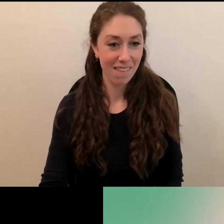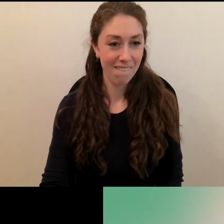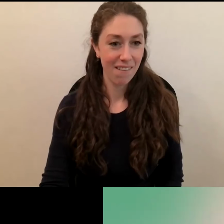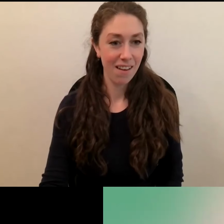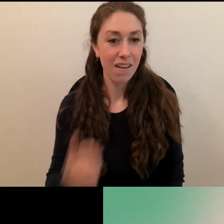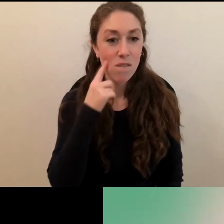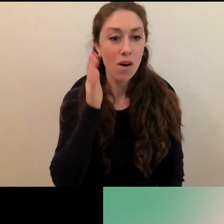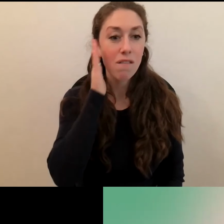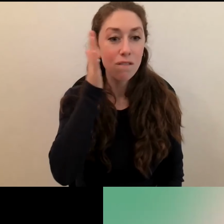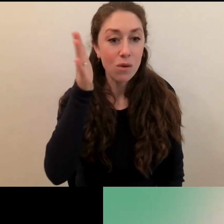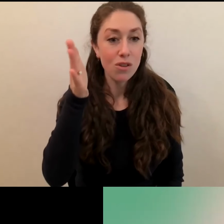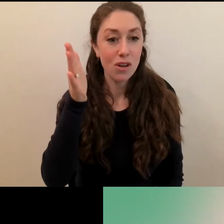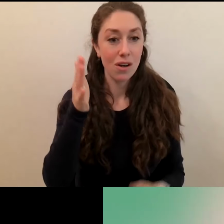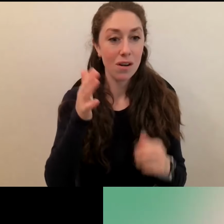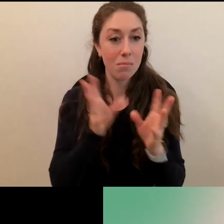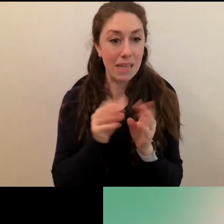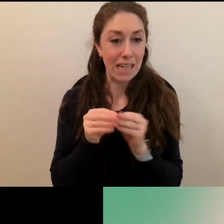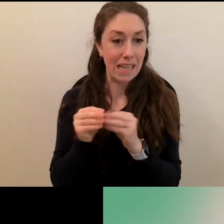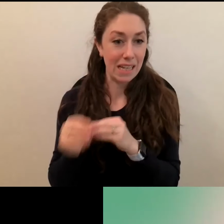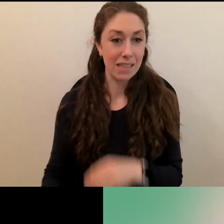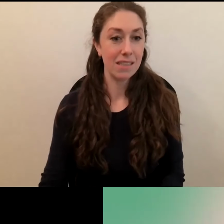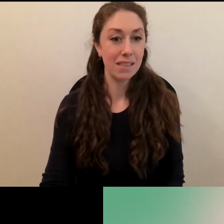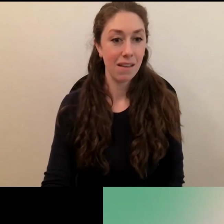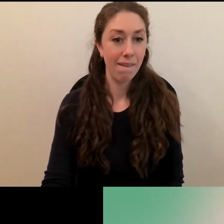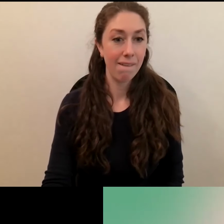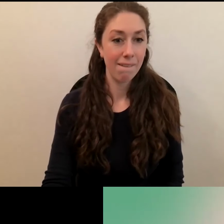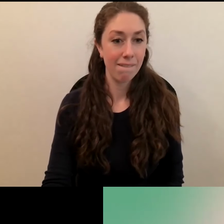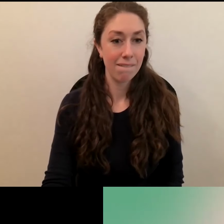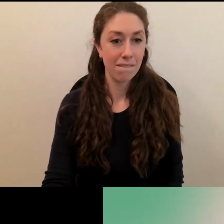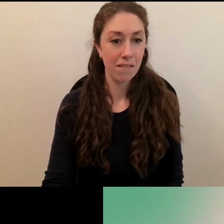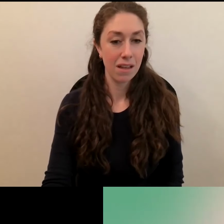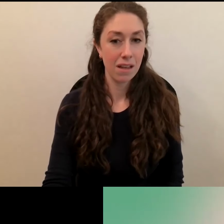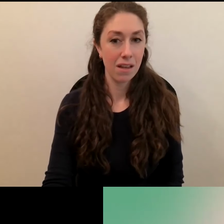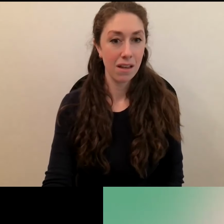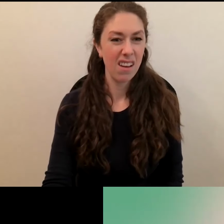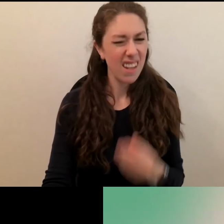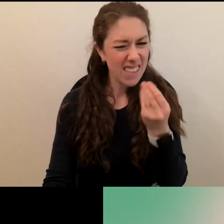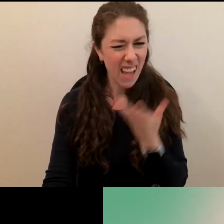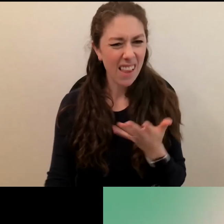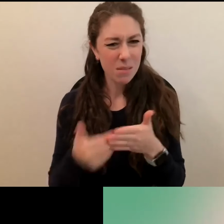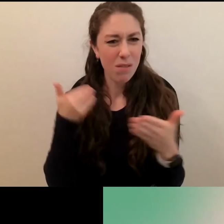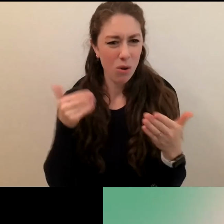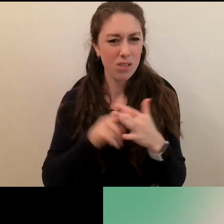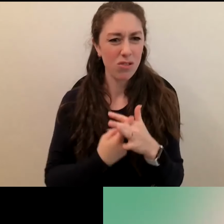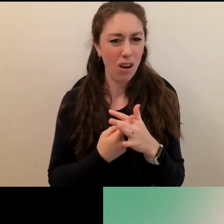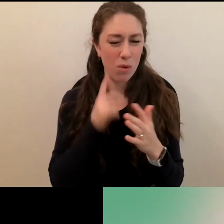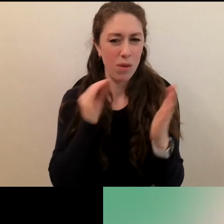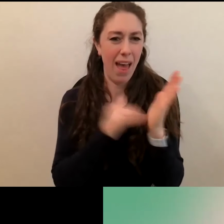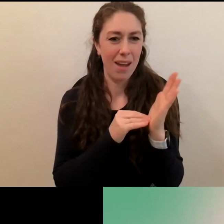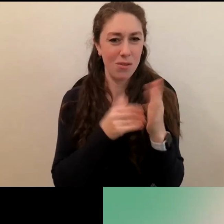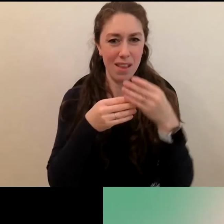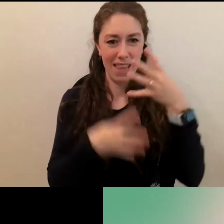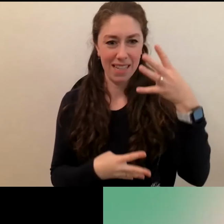you want to be listed in this announcement group, let us know before the meeting and we'll add you to the queue.